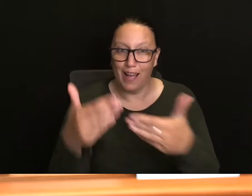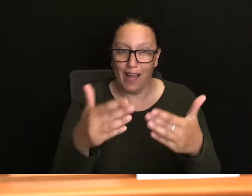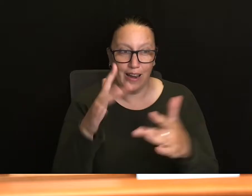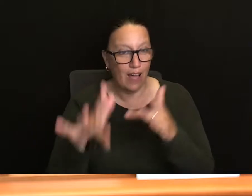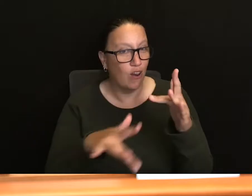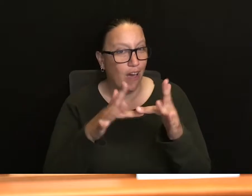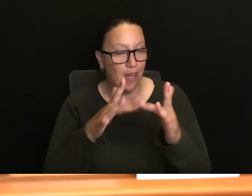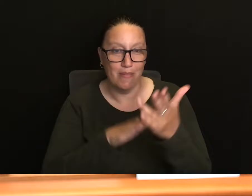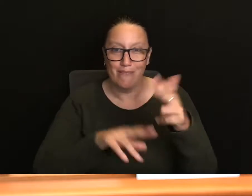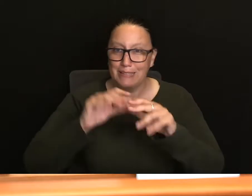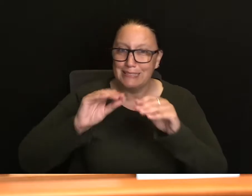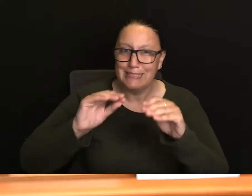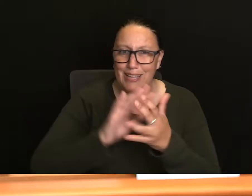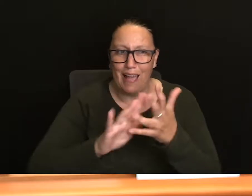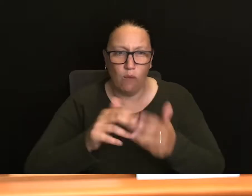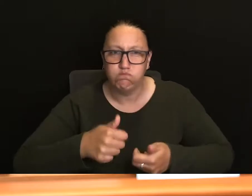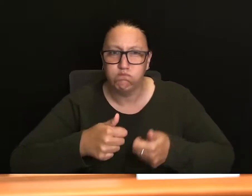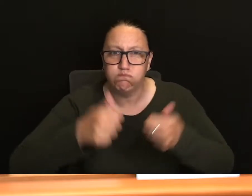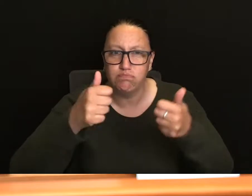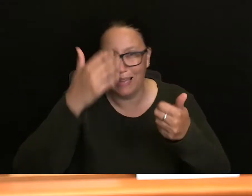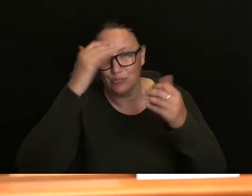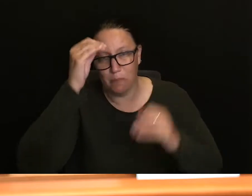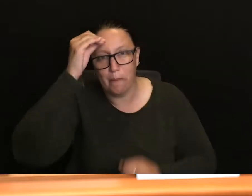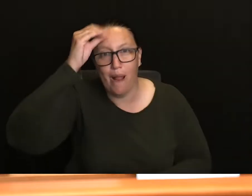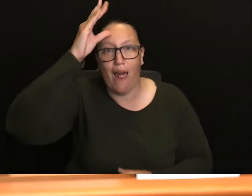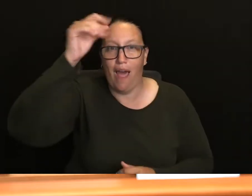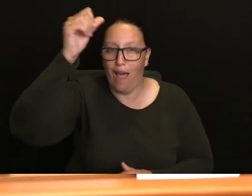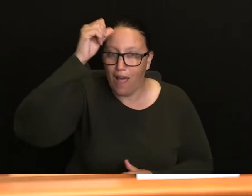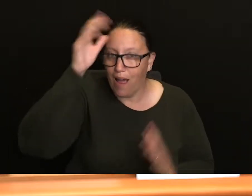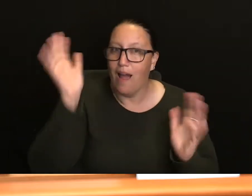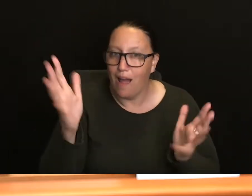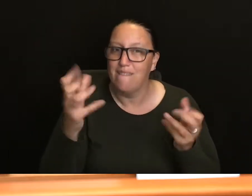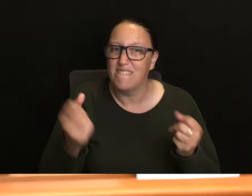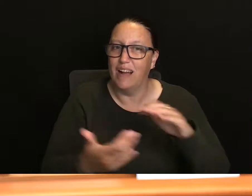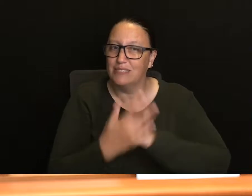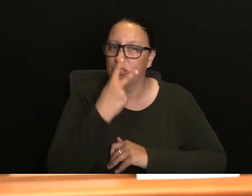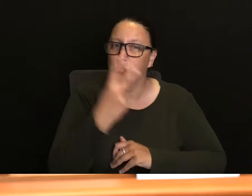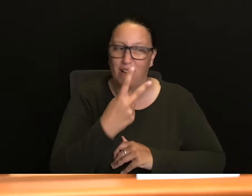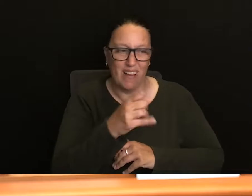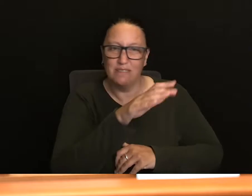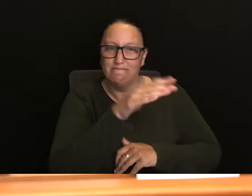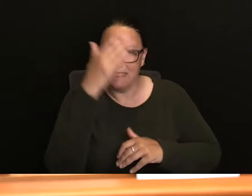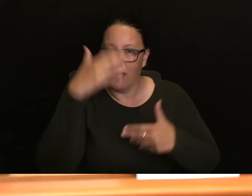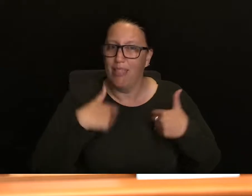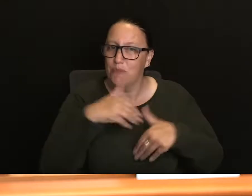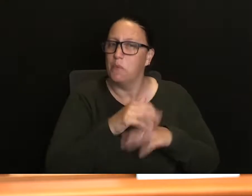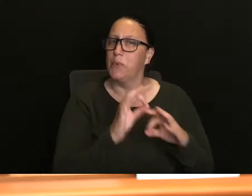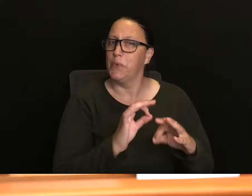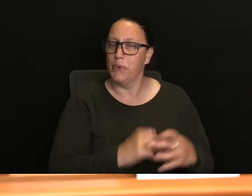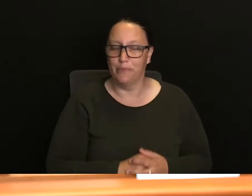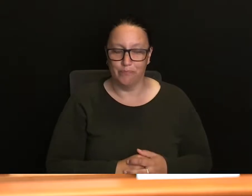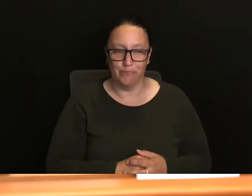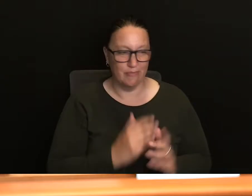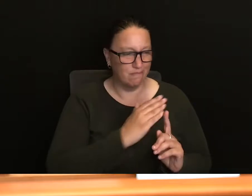evidence-based online parenting, education and support to all Australian parents and carers with a child under 12 years. The suite of